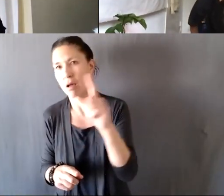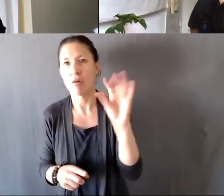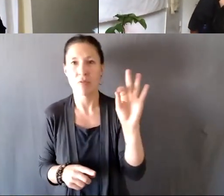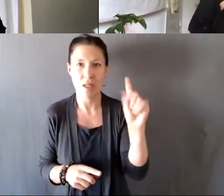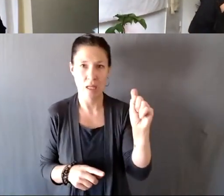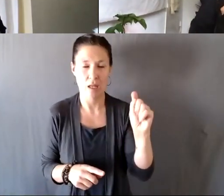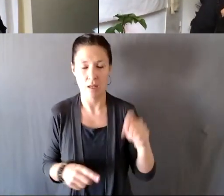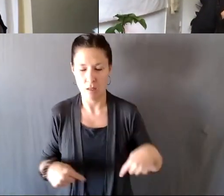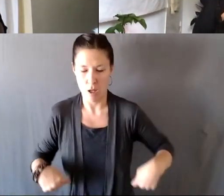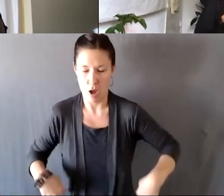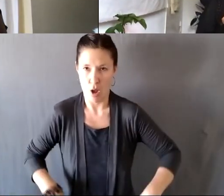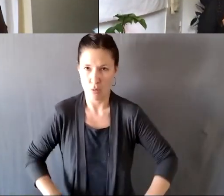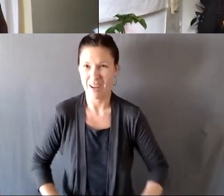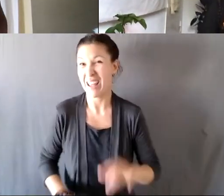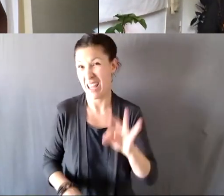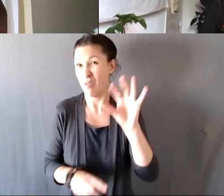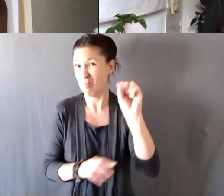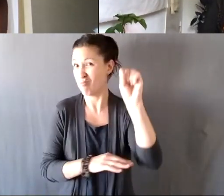down.